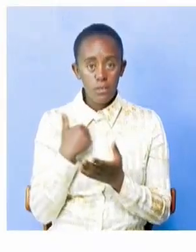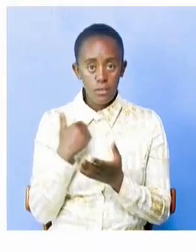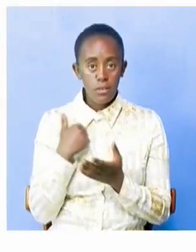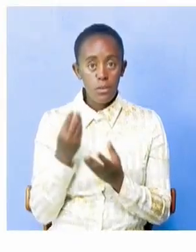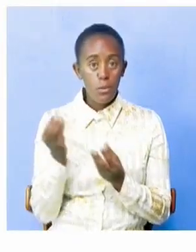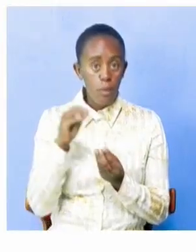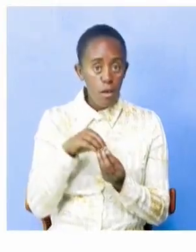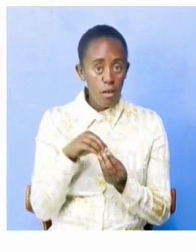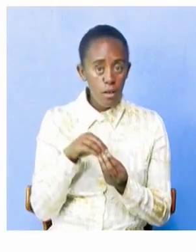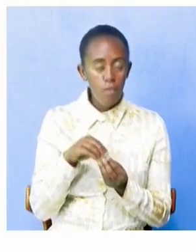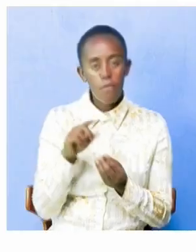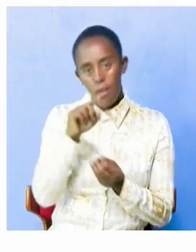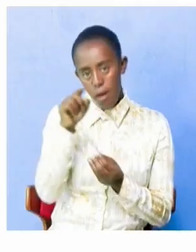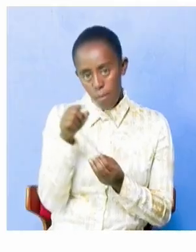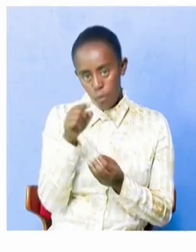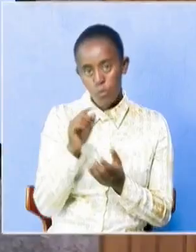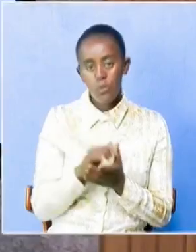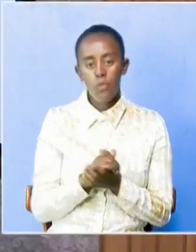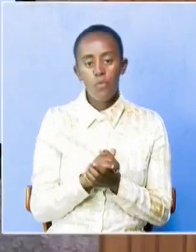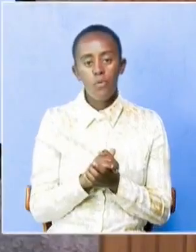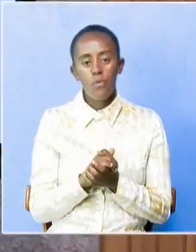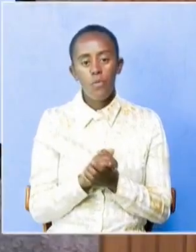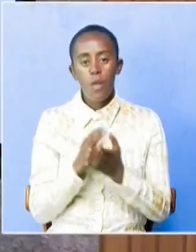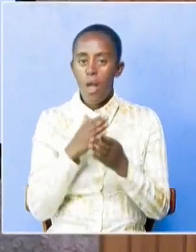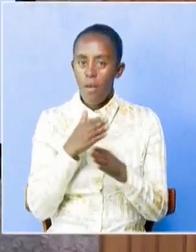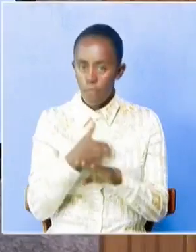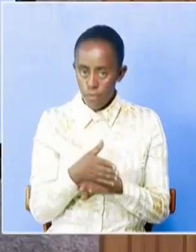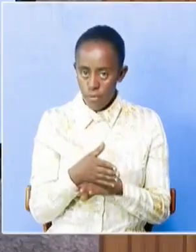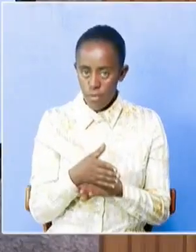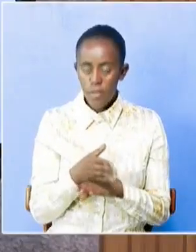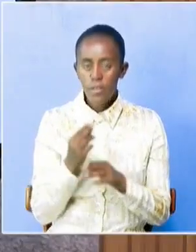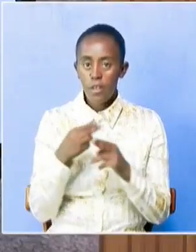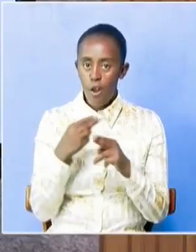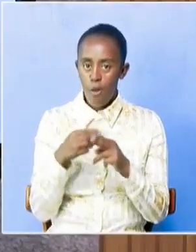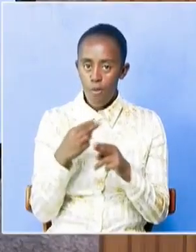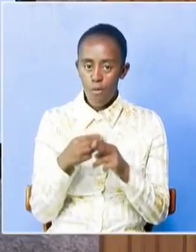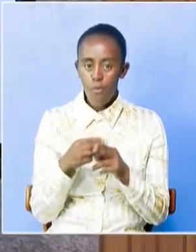add what? Apostrophe after the noun.